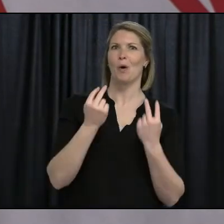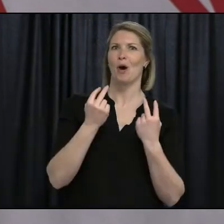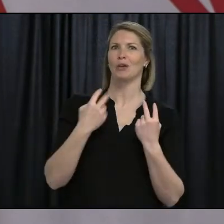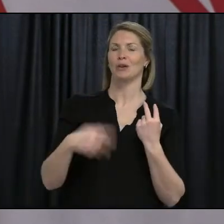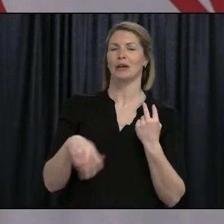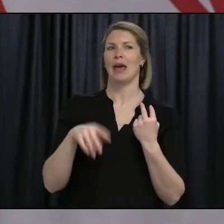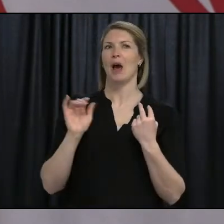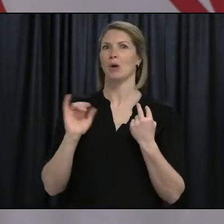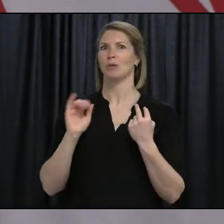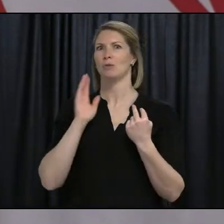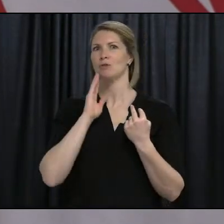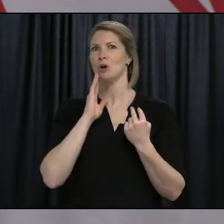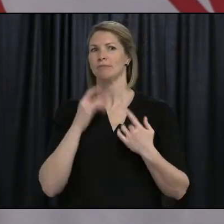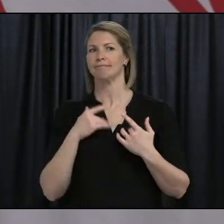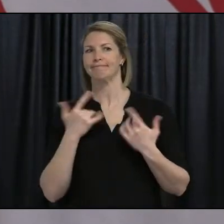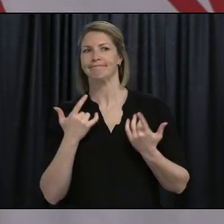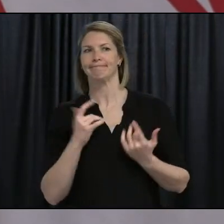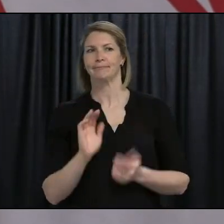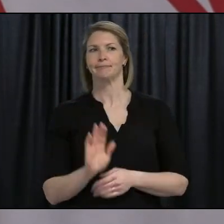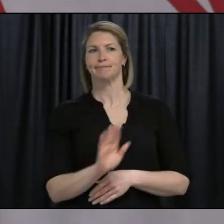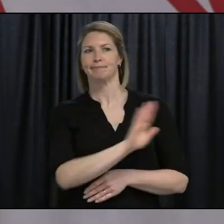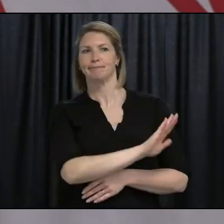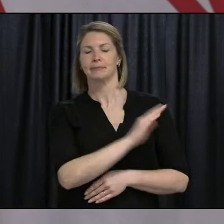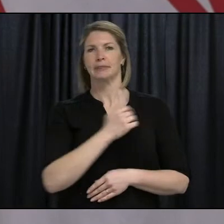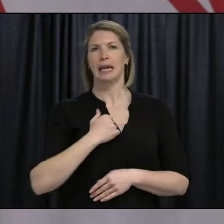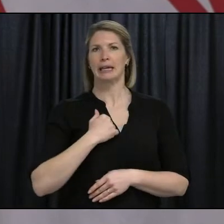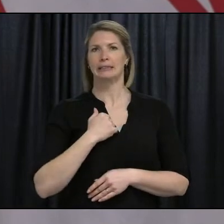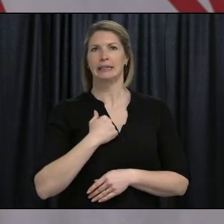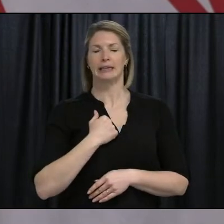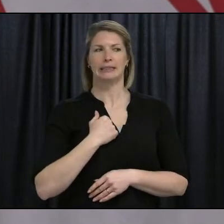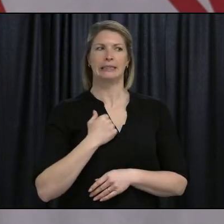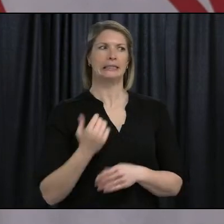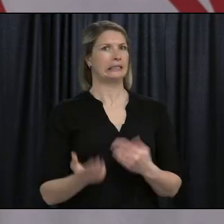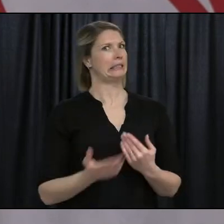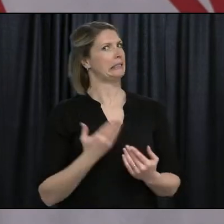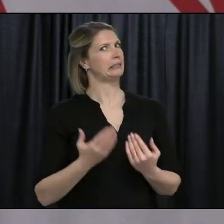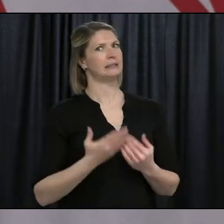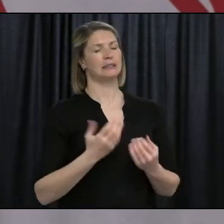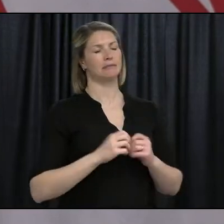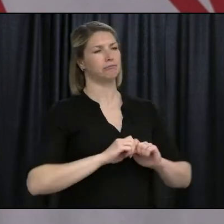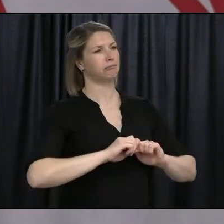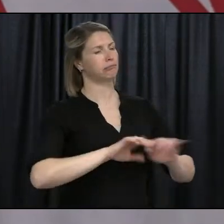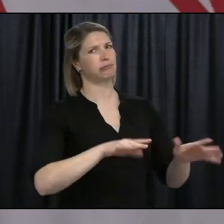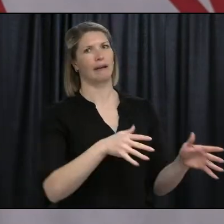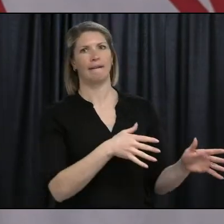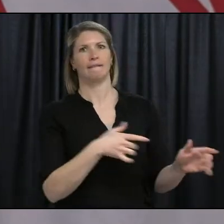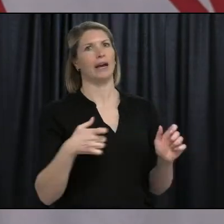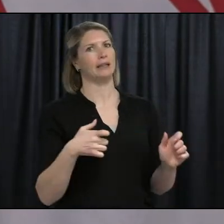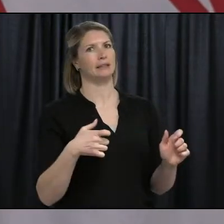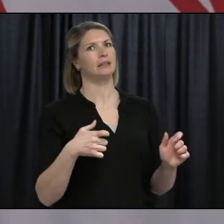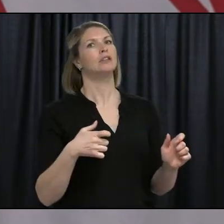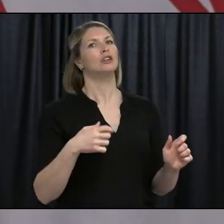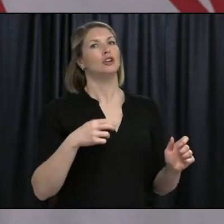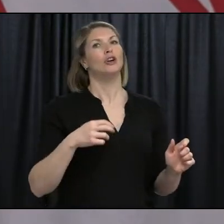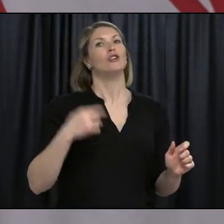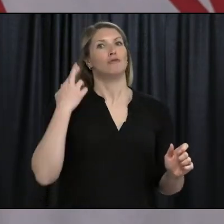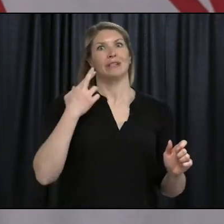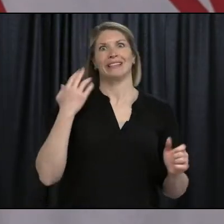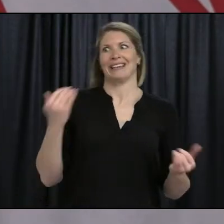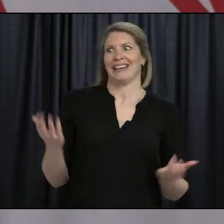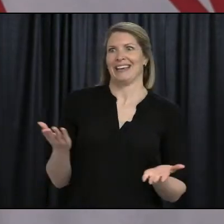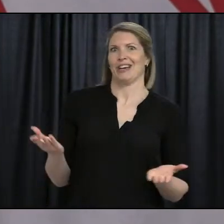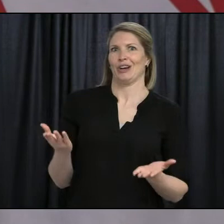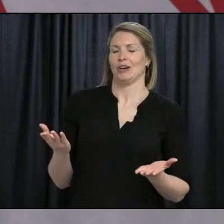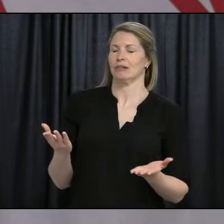rest of the country. Indeed, it is concerning to see how quickly the virus can spread, which is why it's so crucial right now, perhaps more than